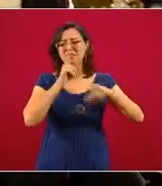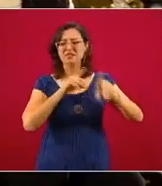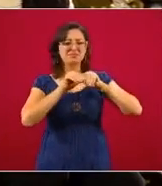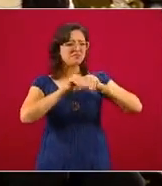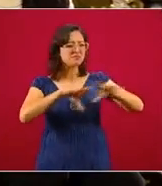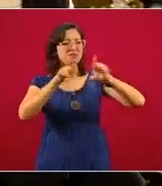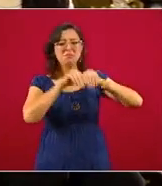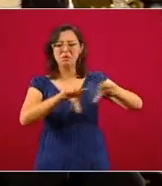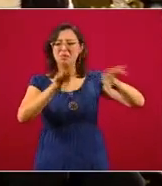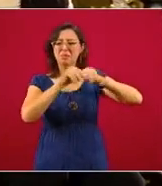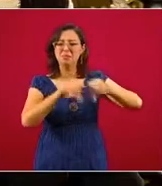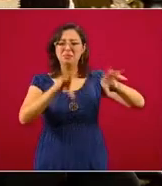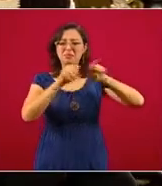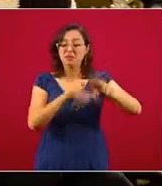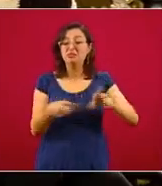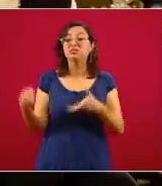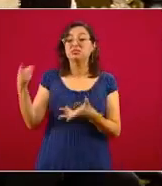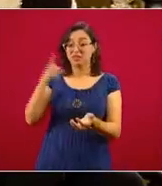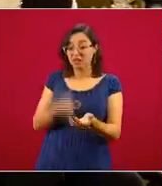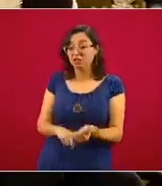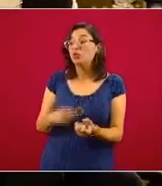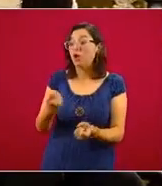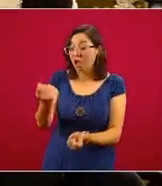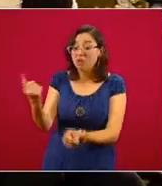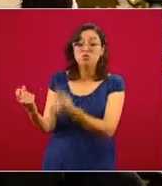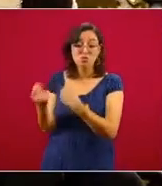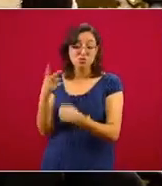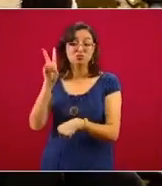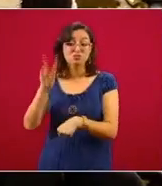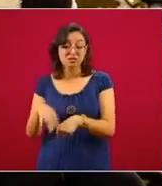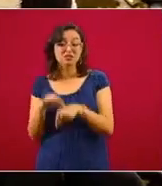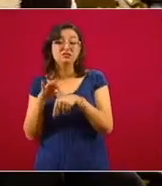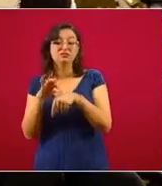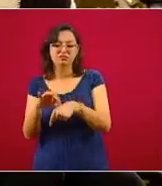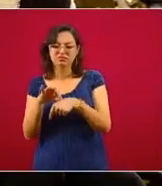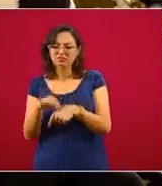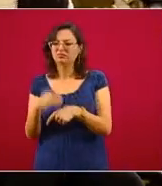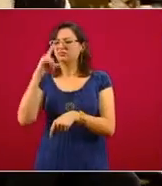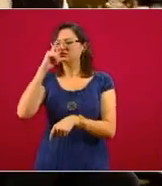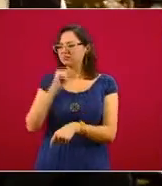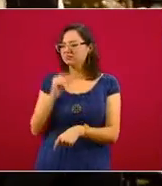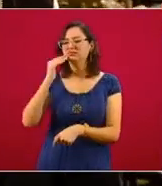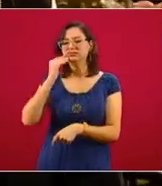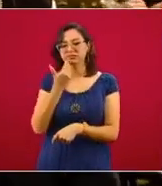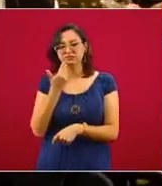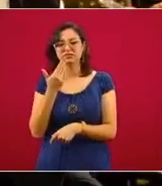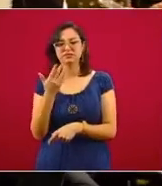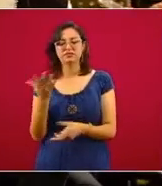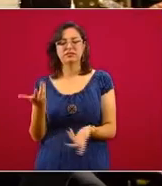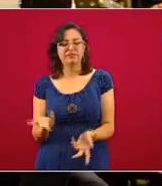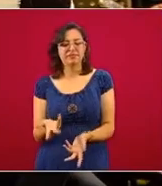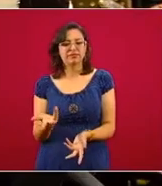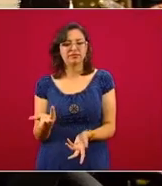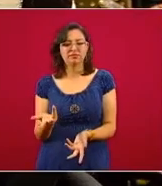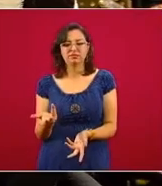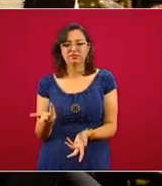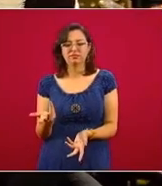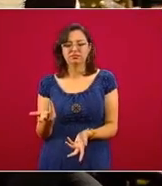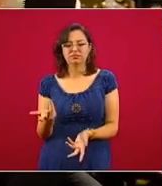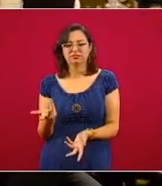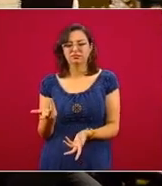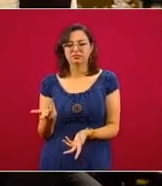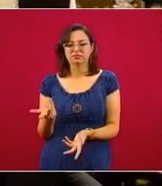news. And there have been complaints, some irregularities, and the like.